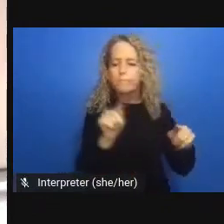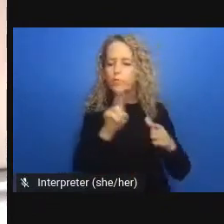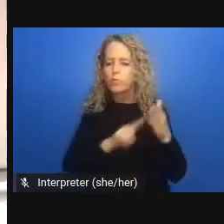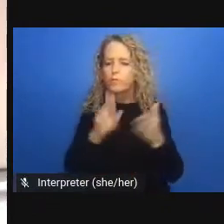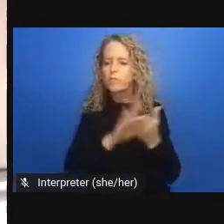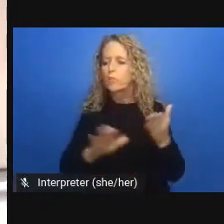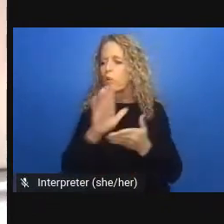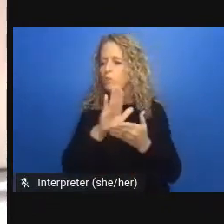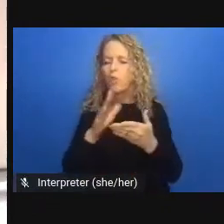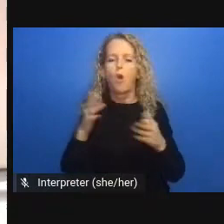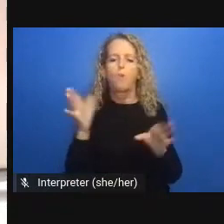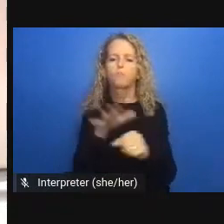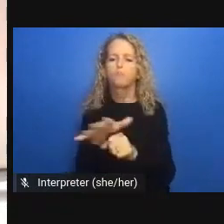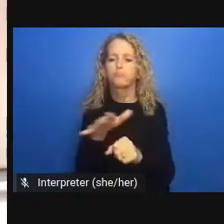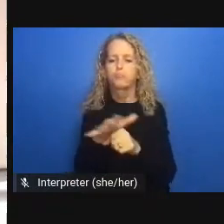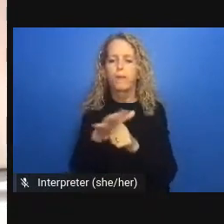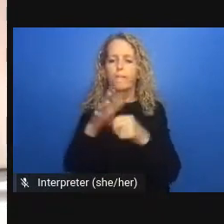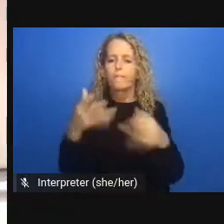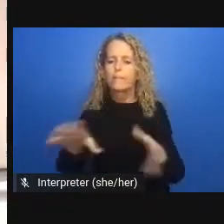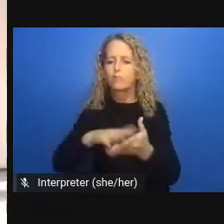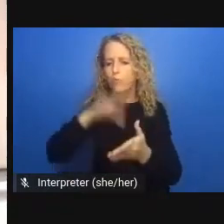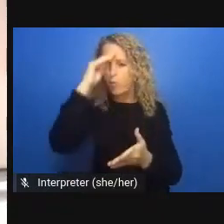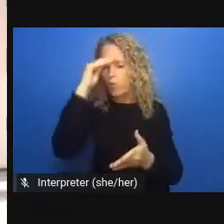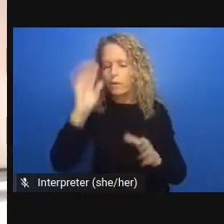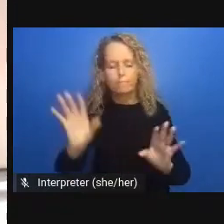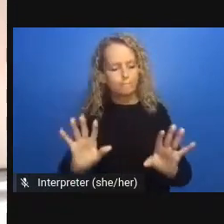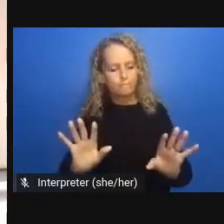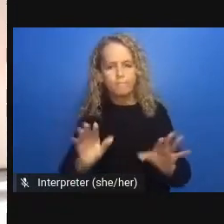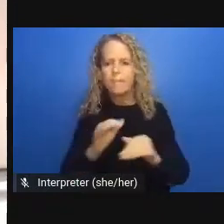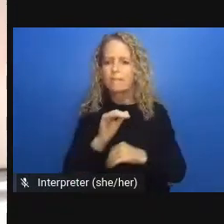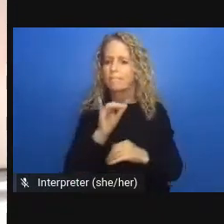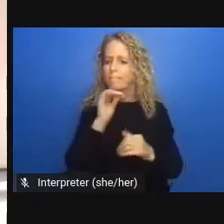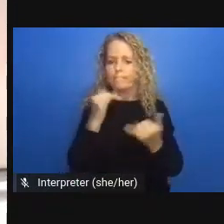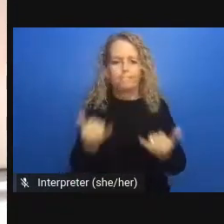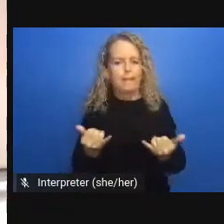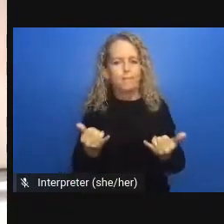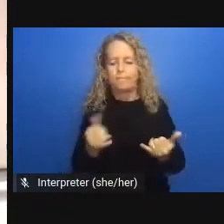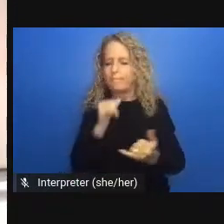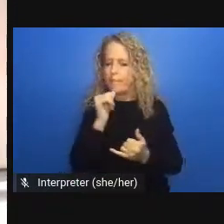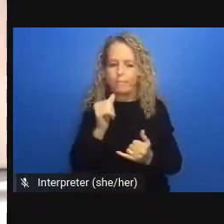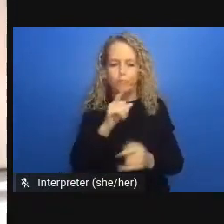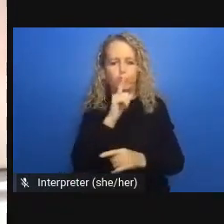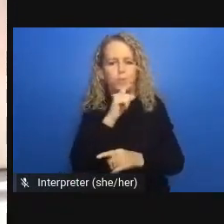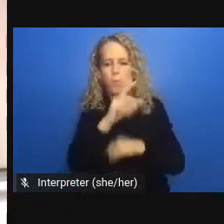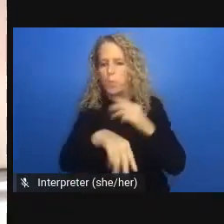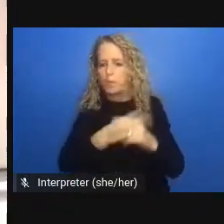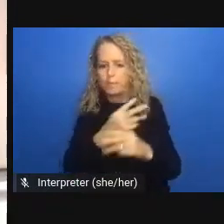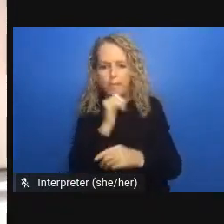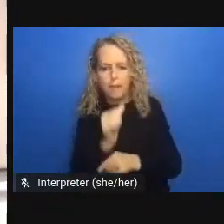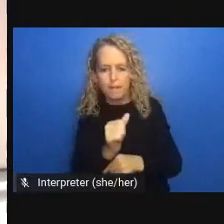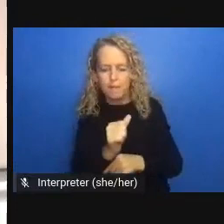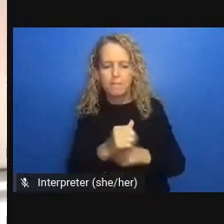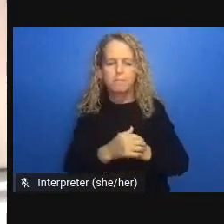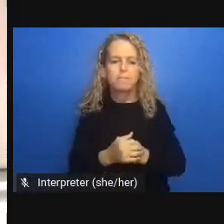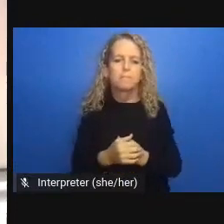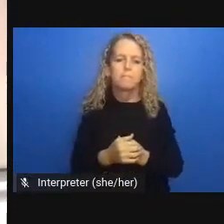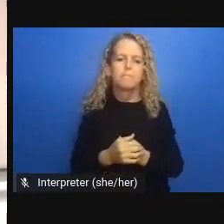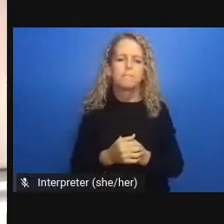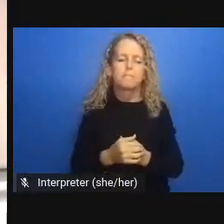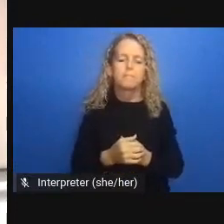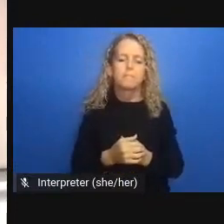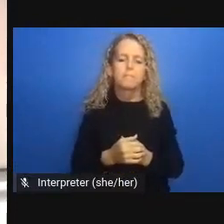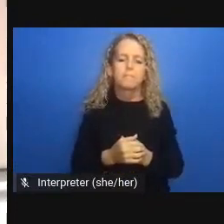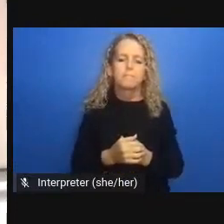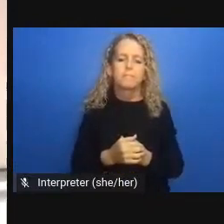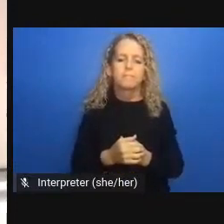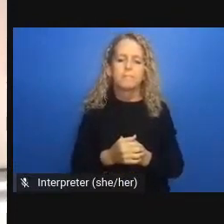finished my college and I'm going to stop learning. That's not how the world works anymore. We all have to understand that we are going to continually